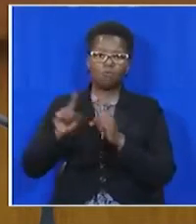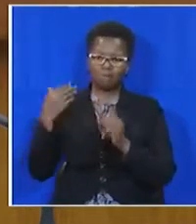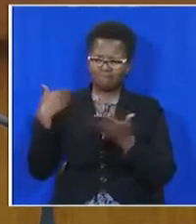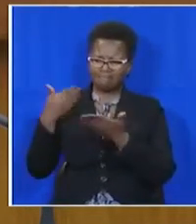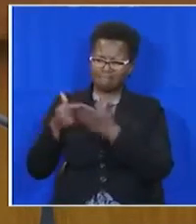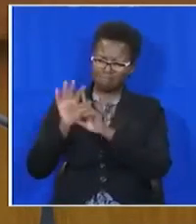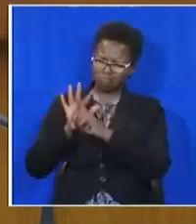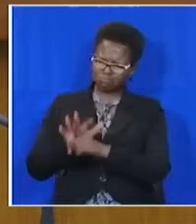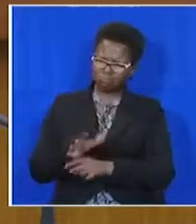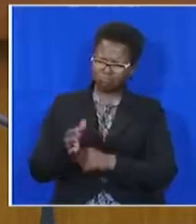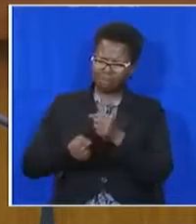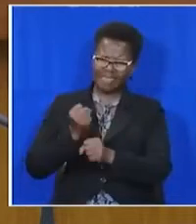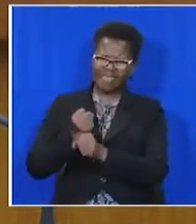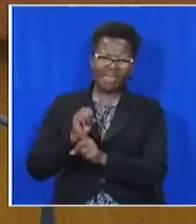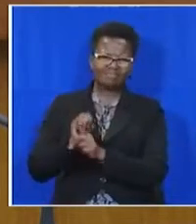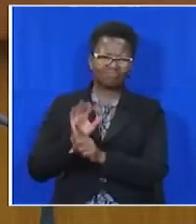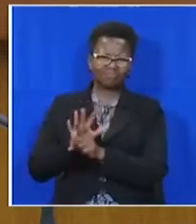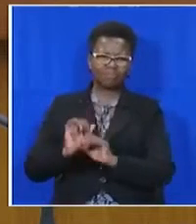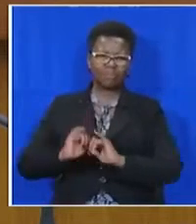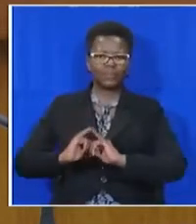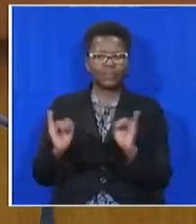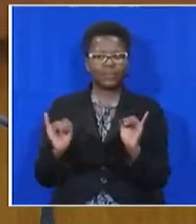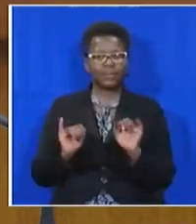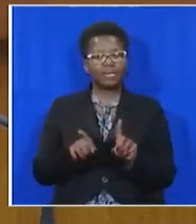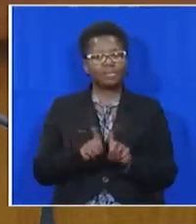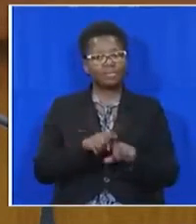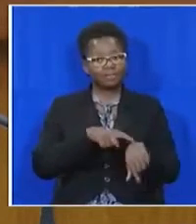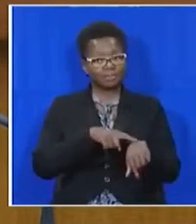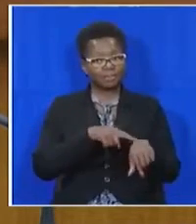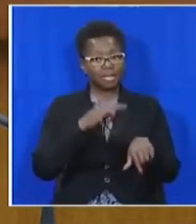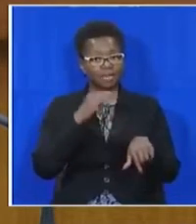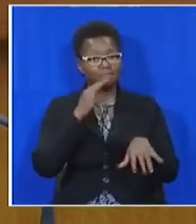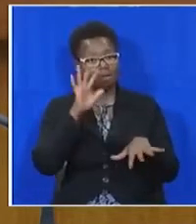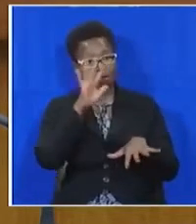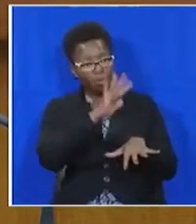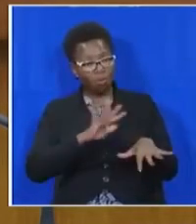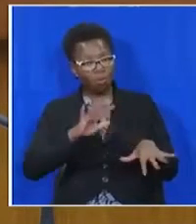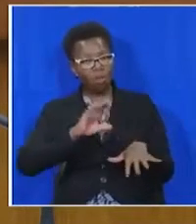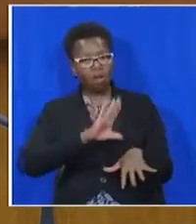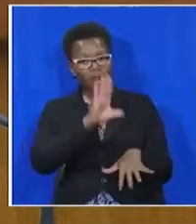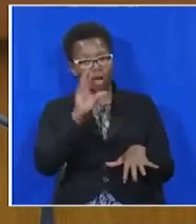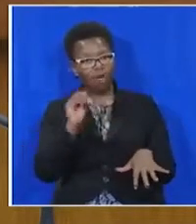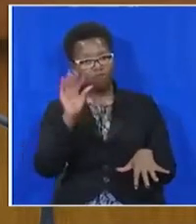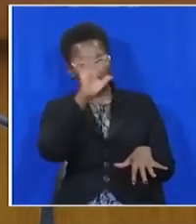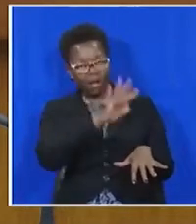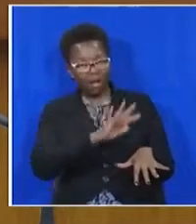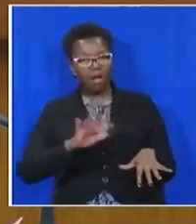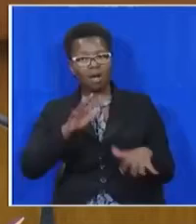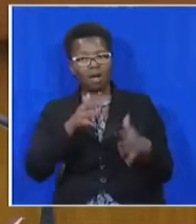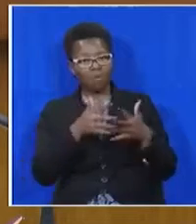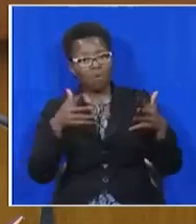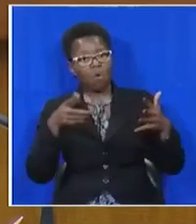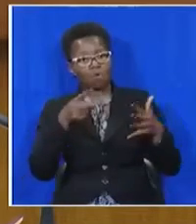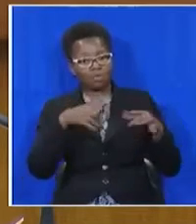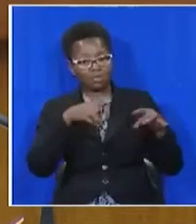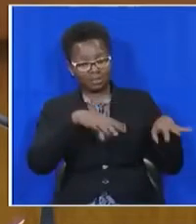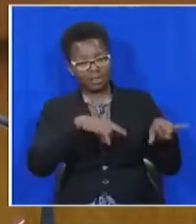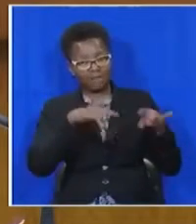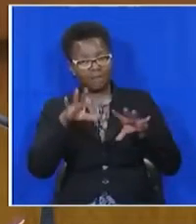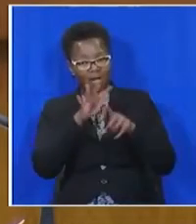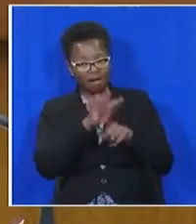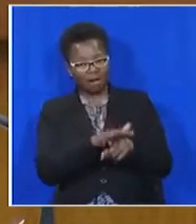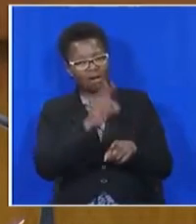and exploitation, but also fundamentally to liberate the entirety of the oppressed the world over. The name